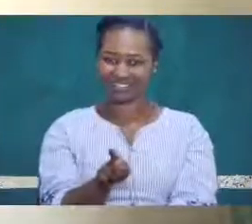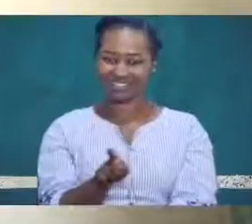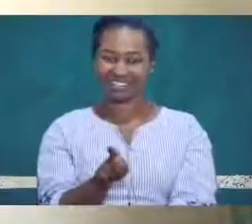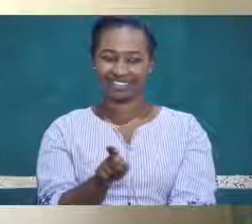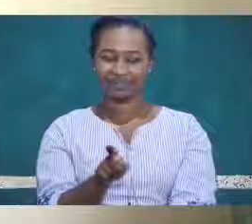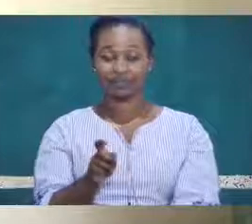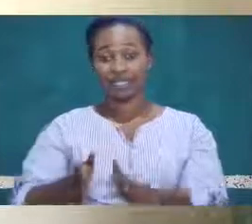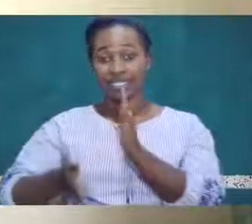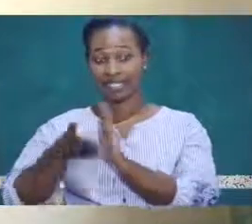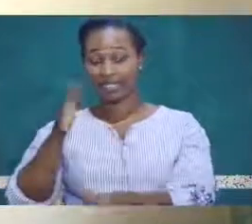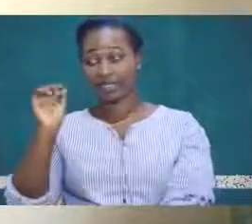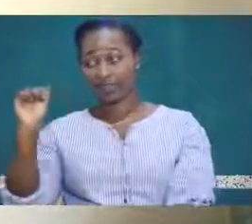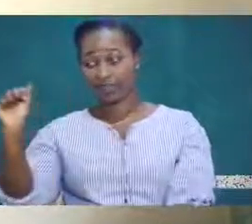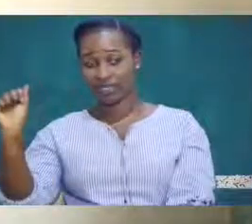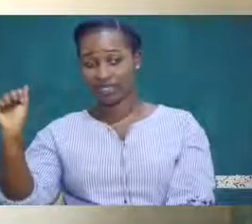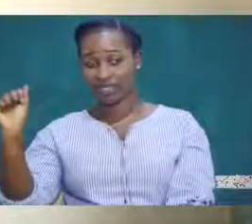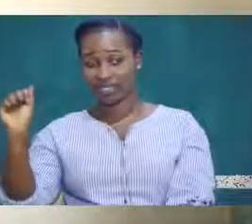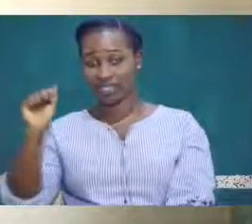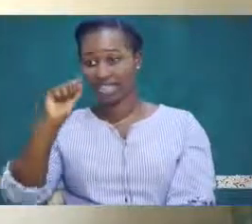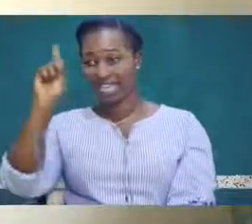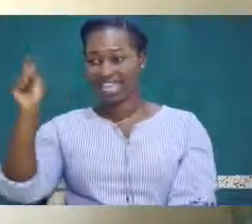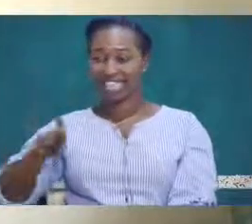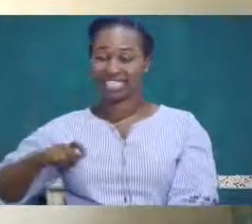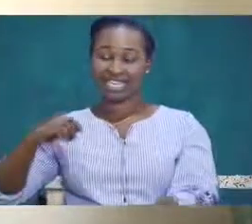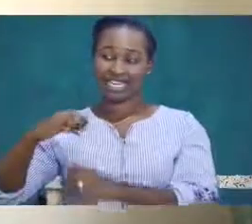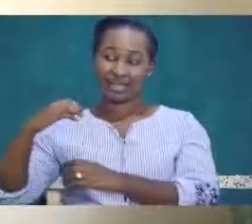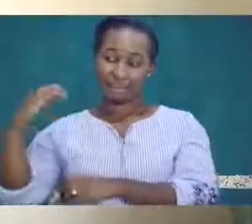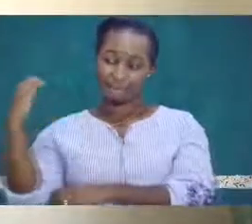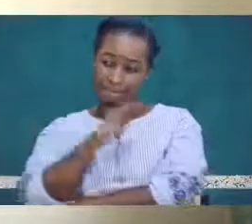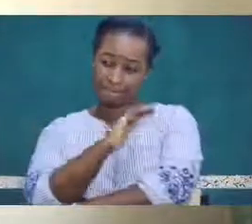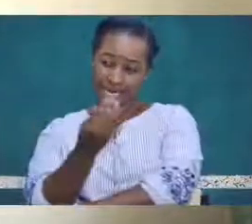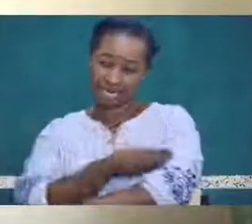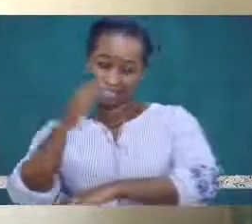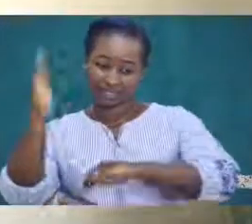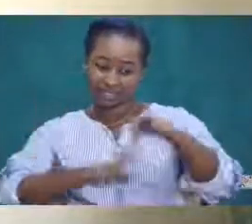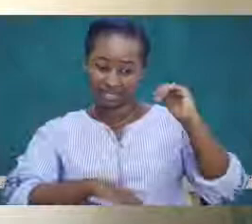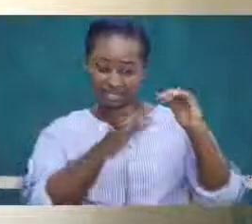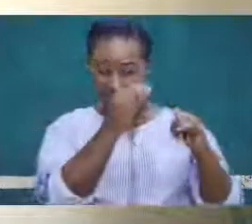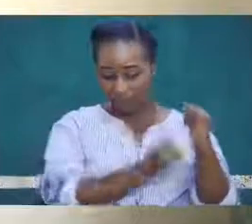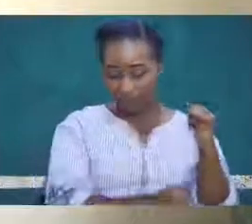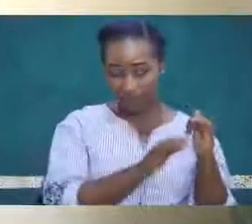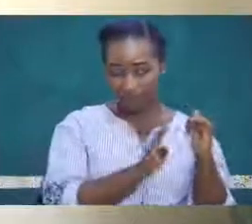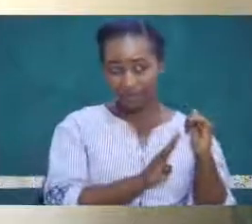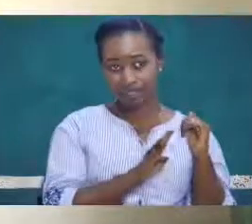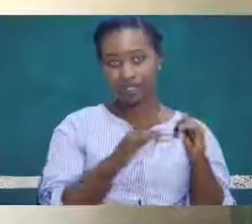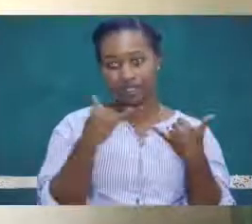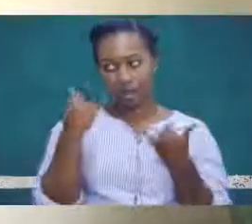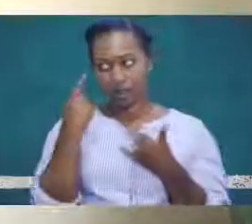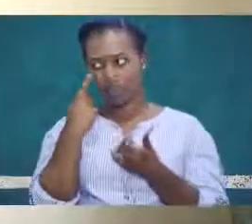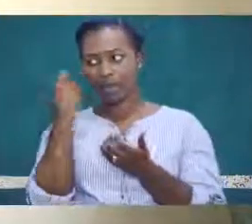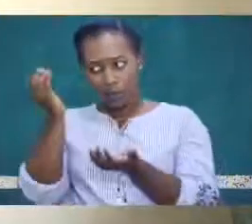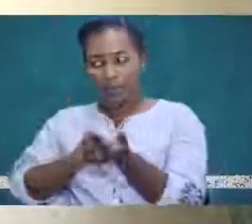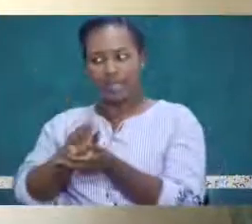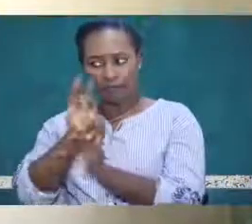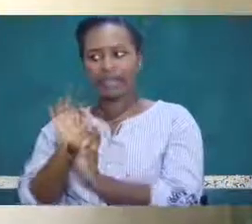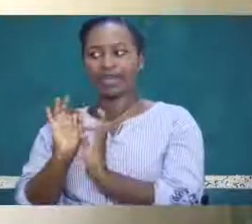The speed at A, is it less than the speed at B? Is it more than the speed at B? Let's demonstrate using a